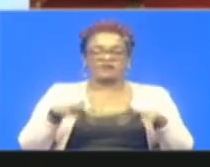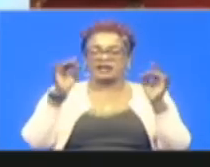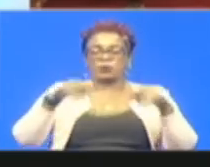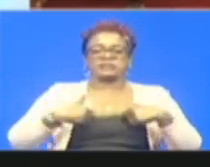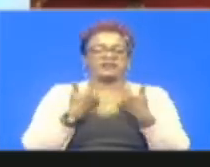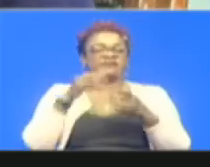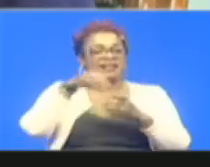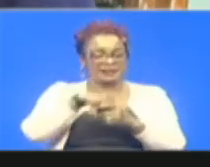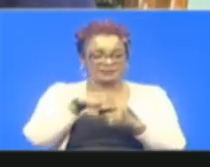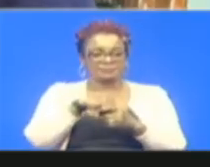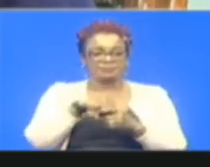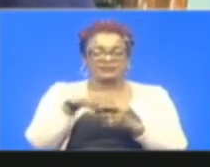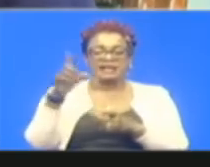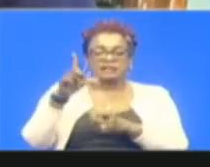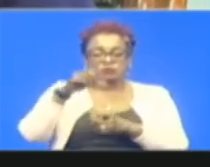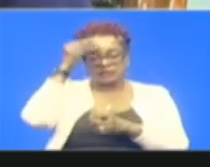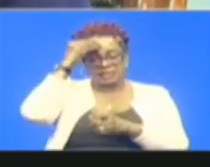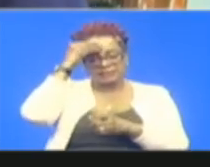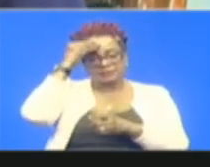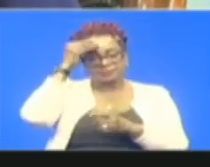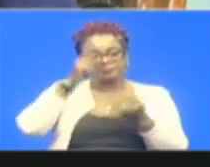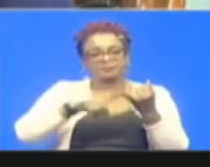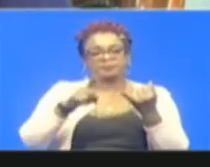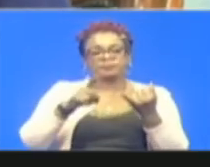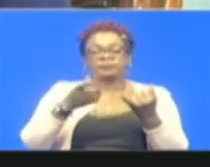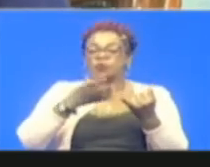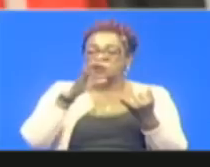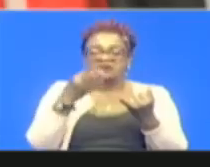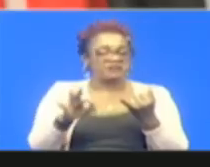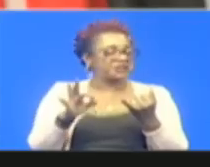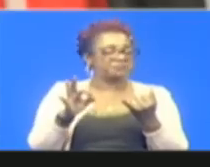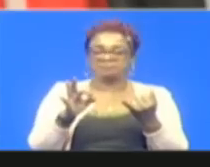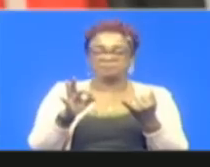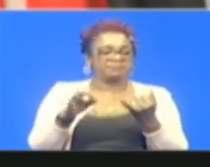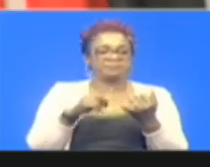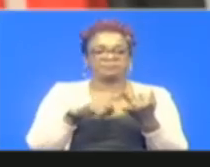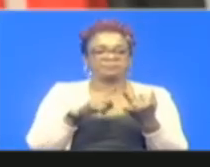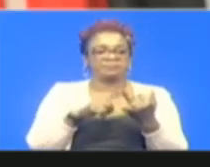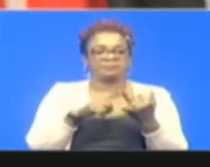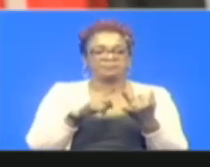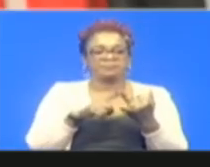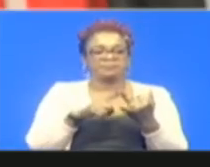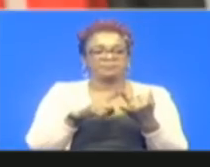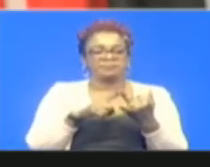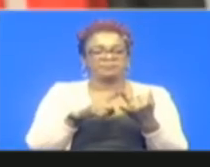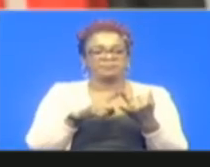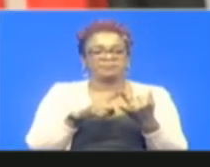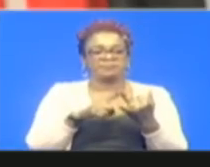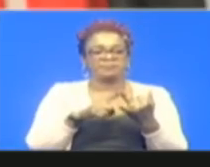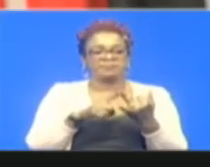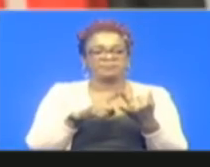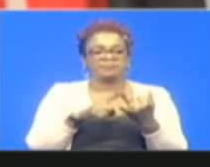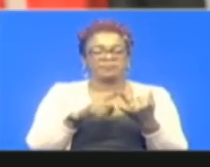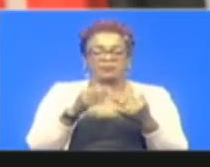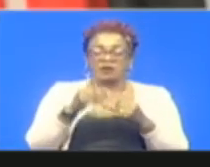So the lessons learned is, one, water is not free. The other lesson I've learned from Cape Town is forward